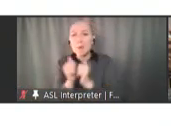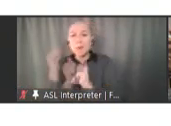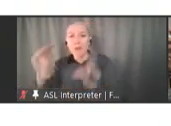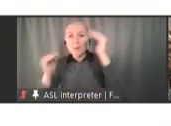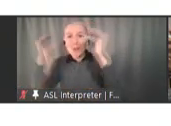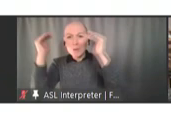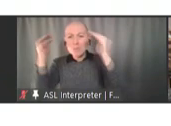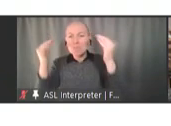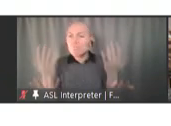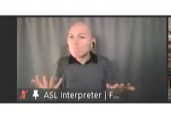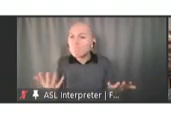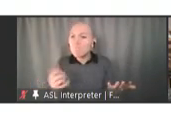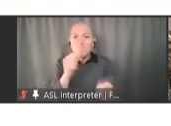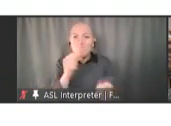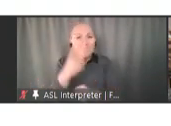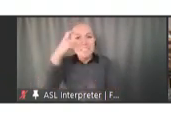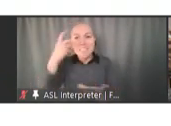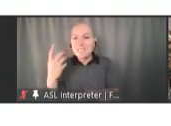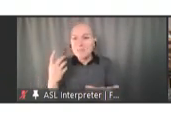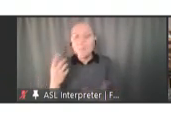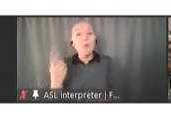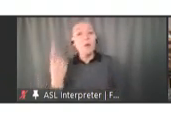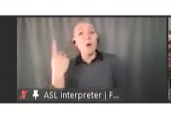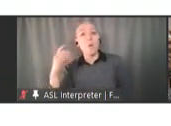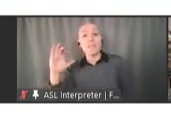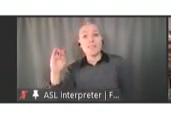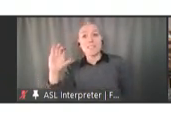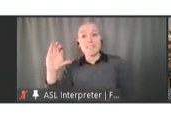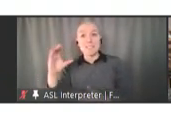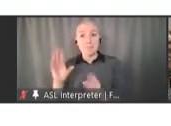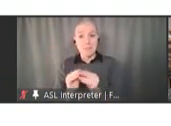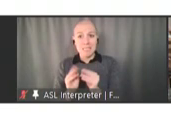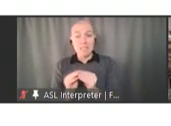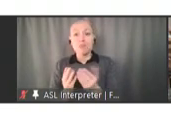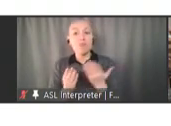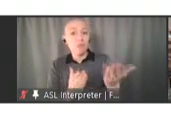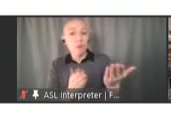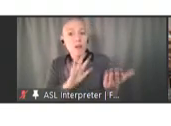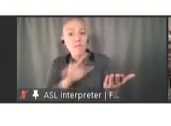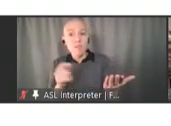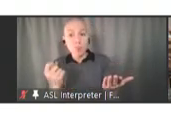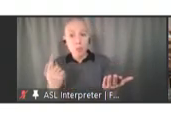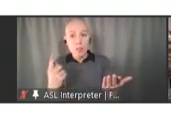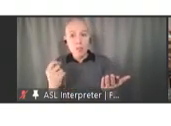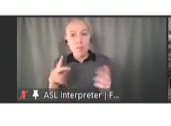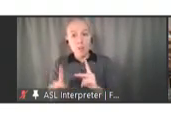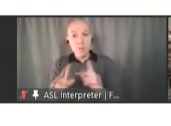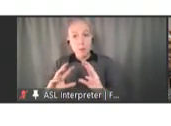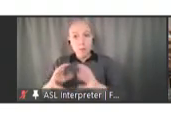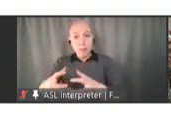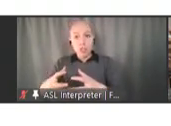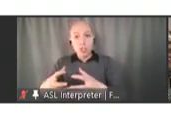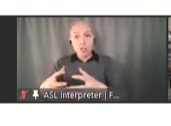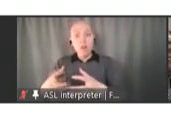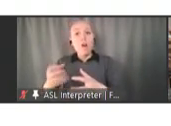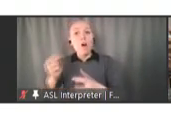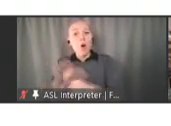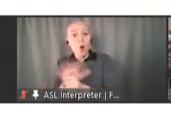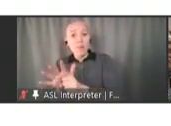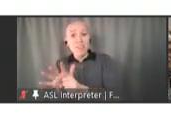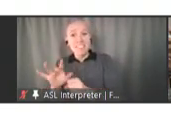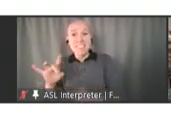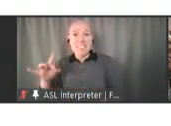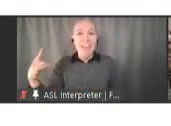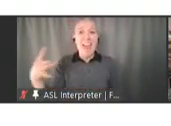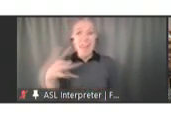CDC meetings, it was presented that for the 5 to 11-year-old population, COVID-19 is the 8th leading cause of death. So clearly death